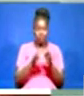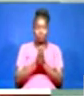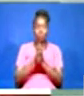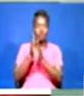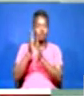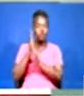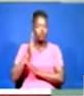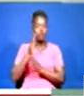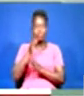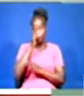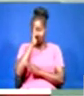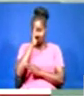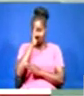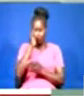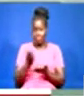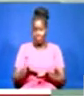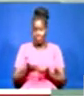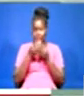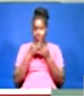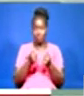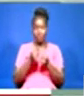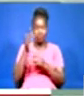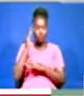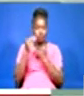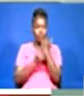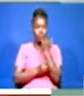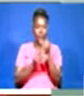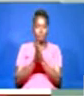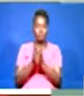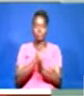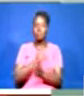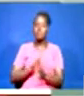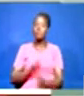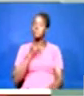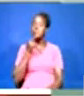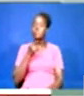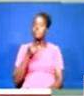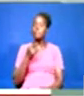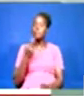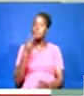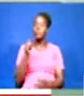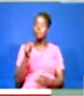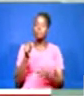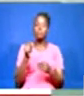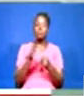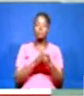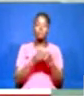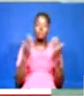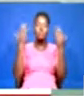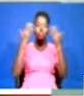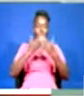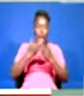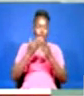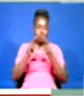cases of insecurity. Kisumu County Commissioner Josephine Ouko said they have intensified night patrols in efforts to